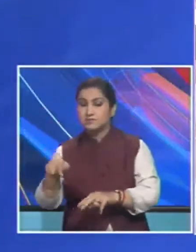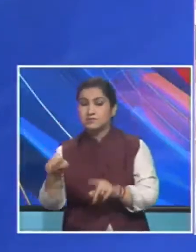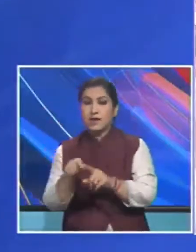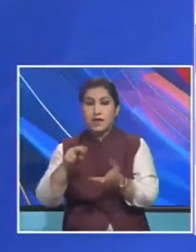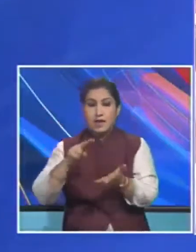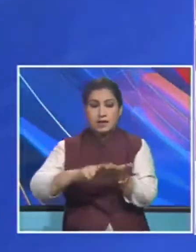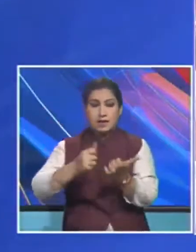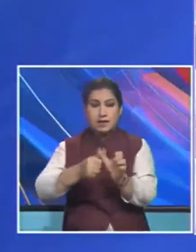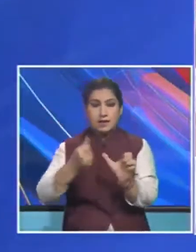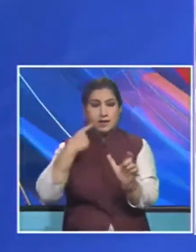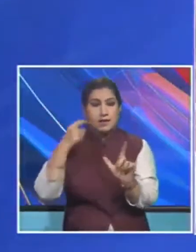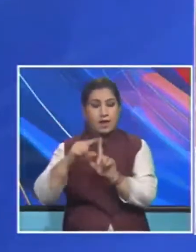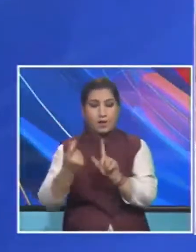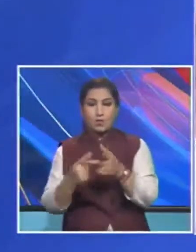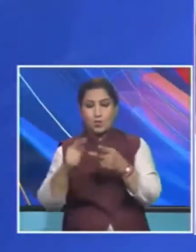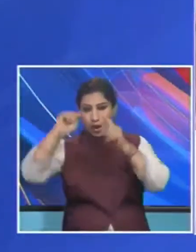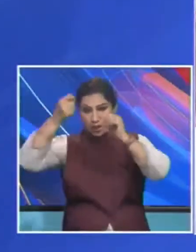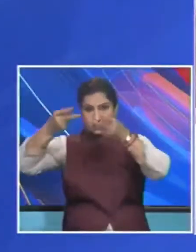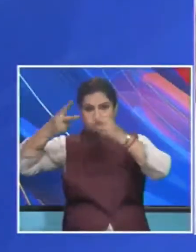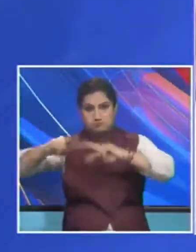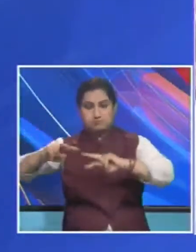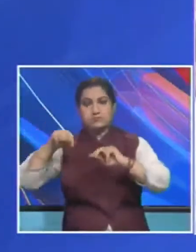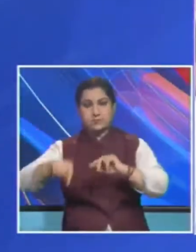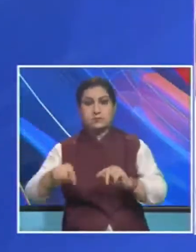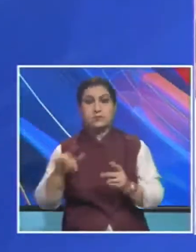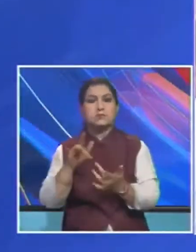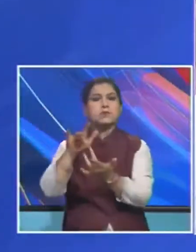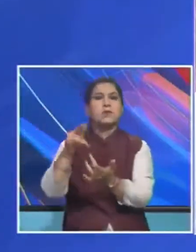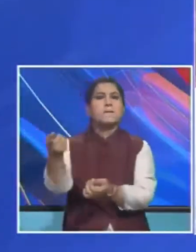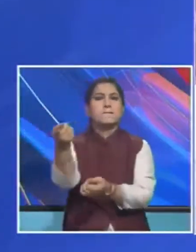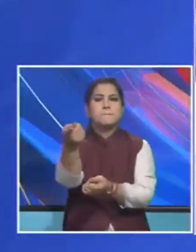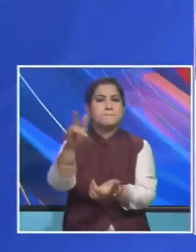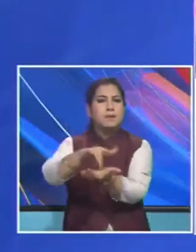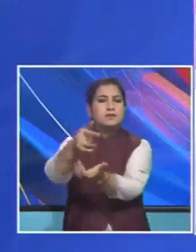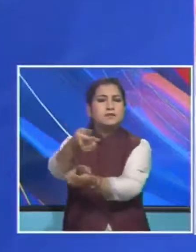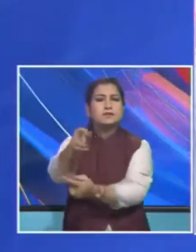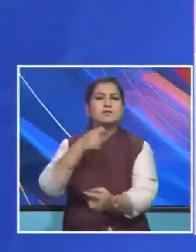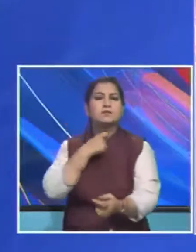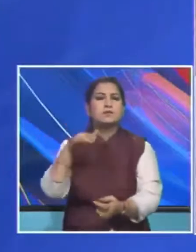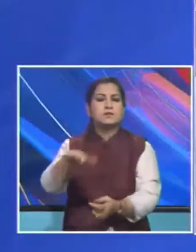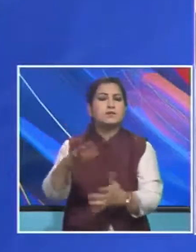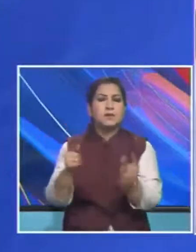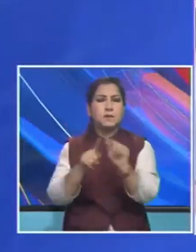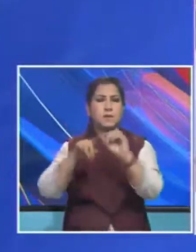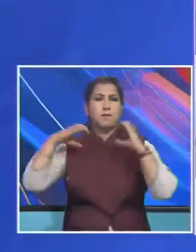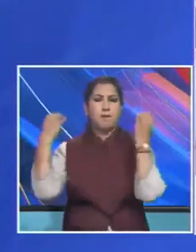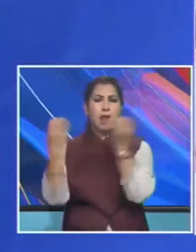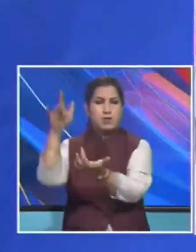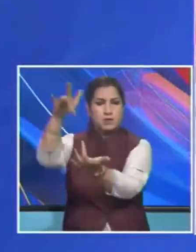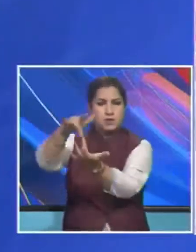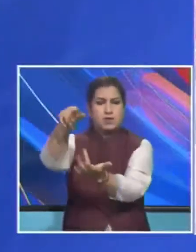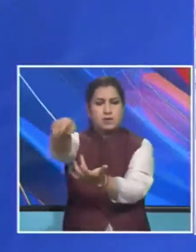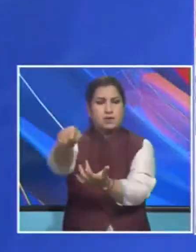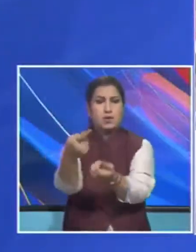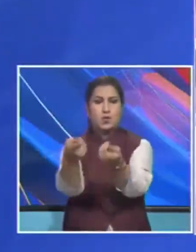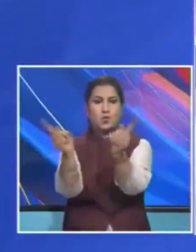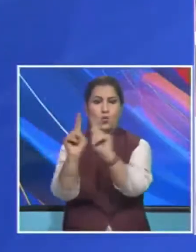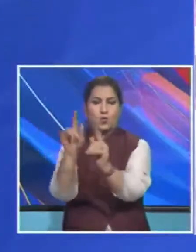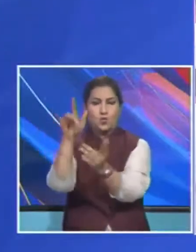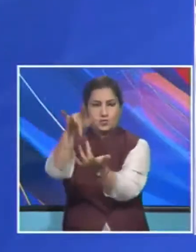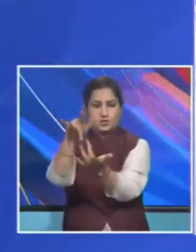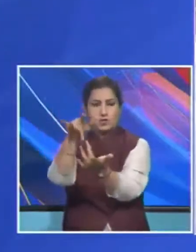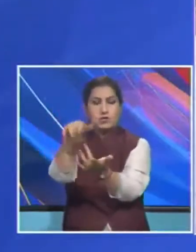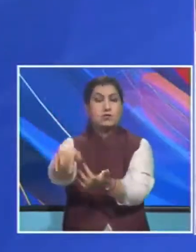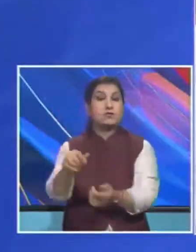Naidu. The ceremony in the Central Hall of Parliament has now concluded. And as you can see, the 14th President of India, Mr. Ramnath